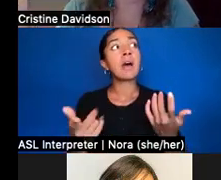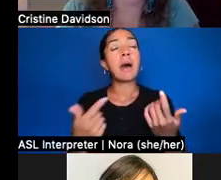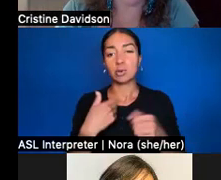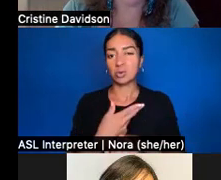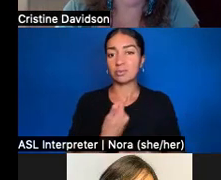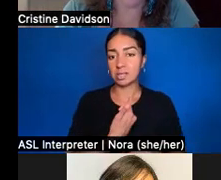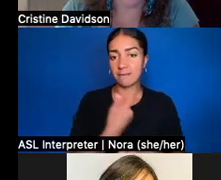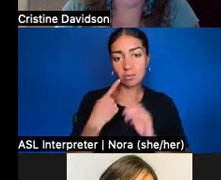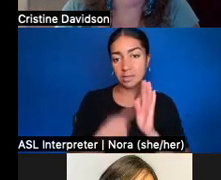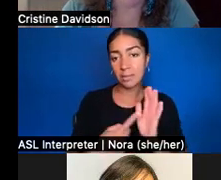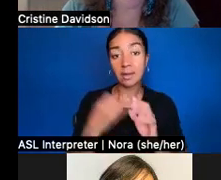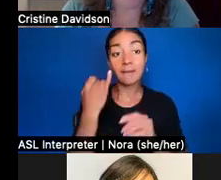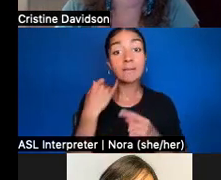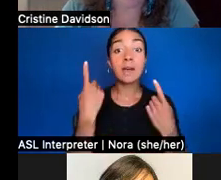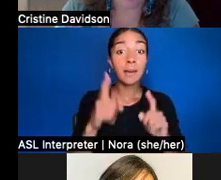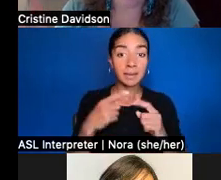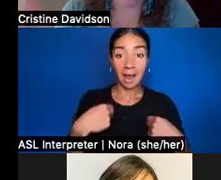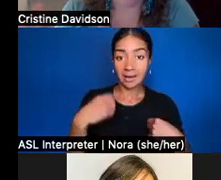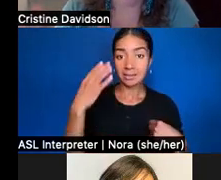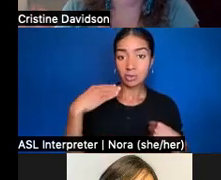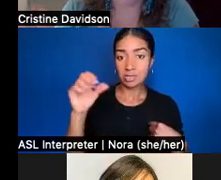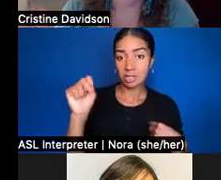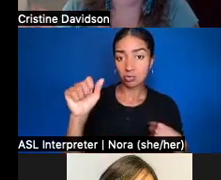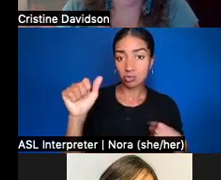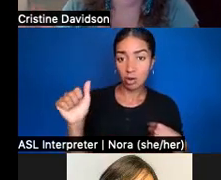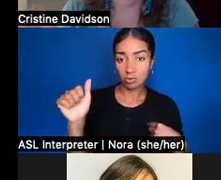sexually assaulted and I